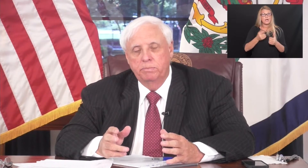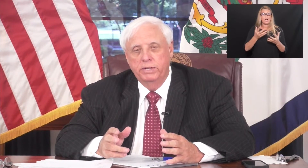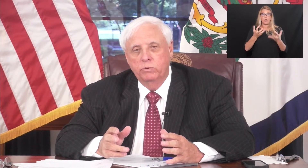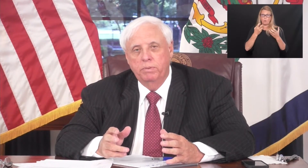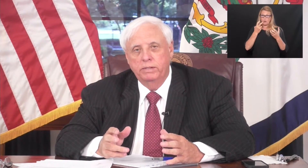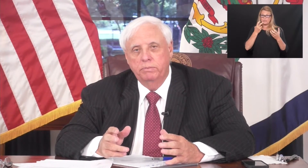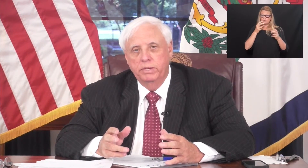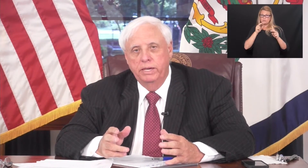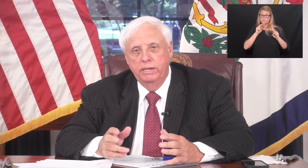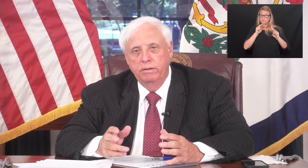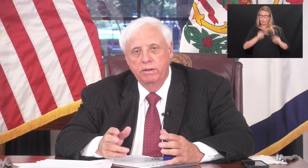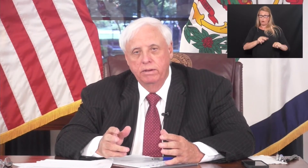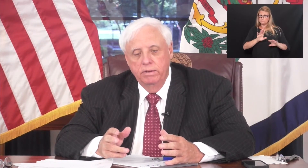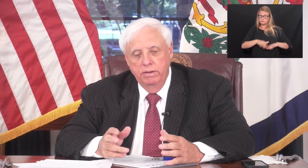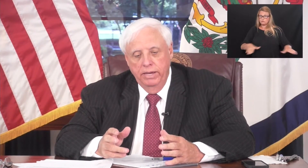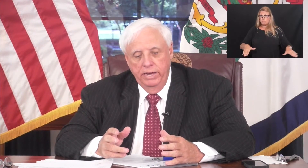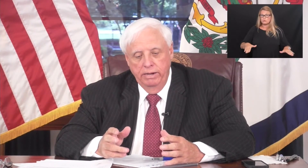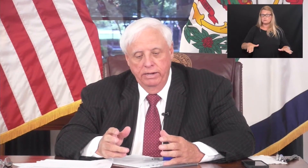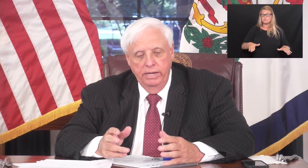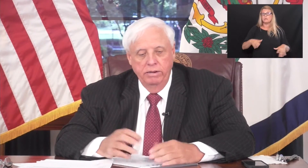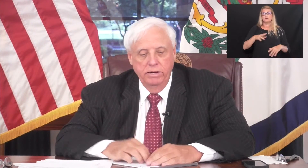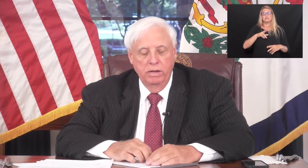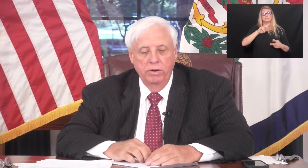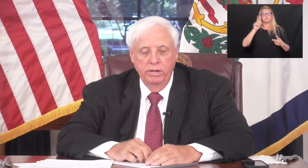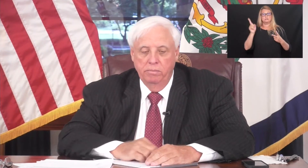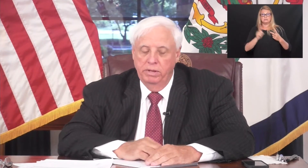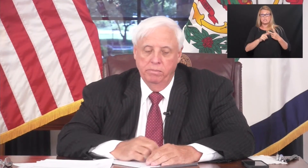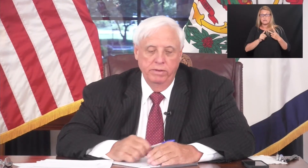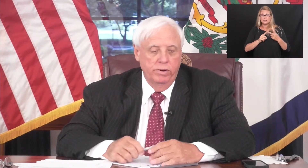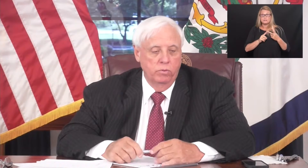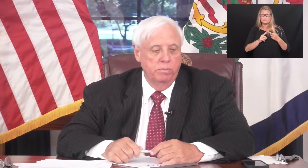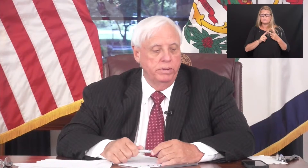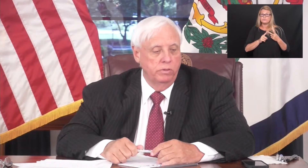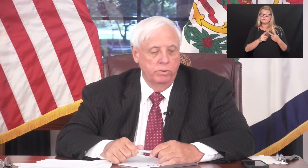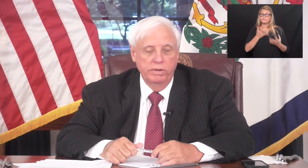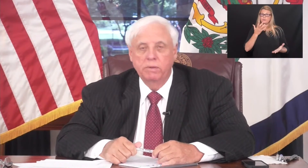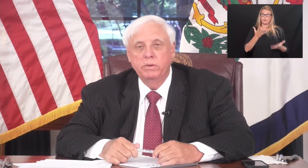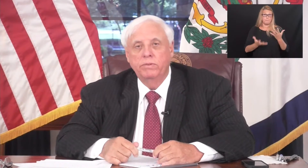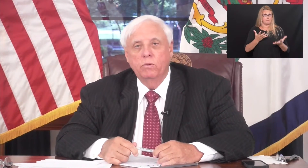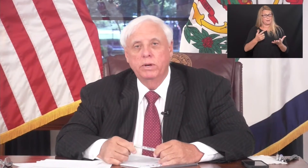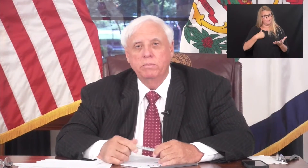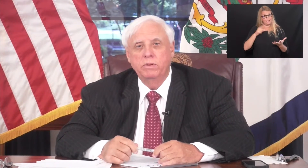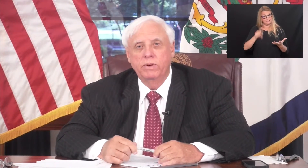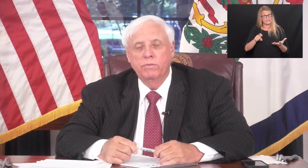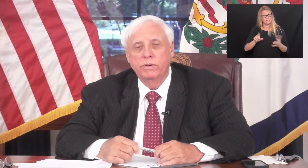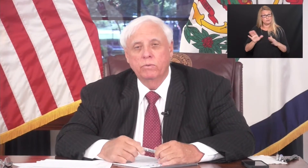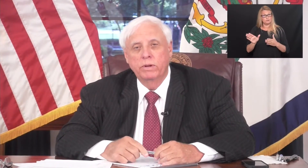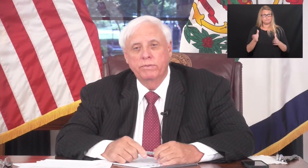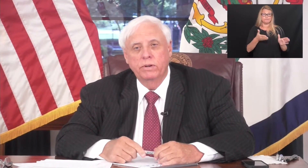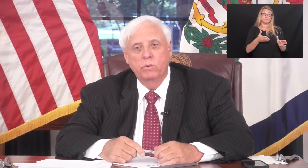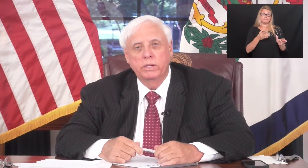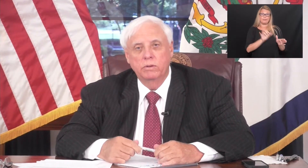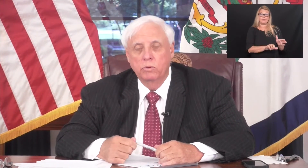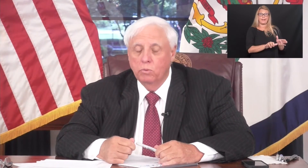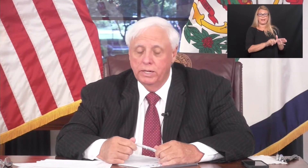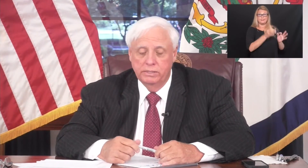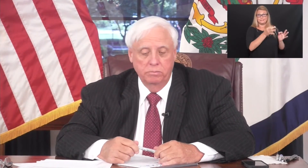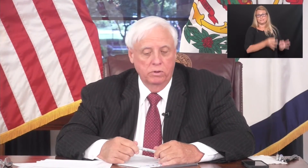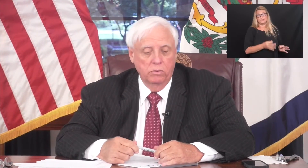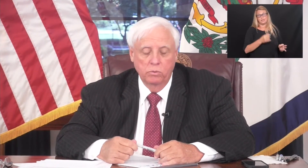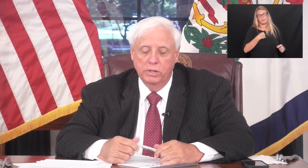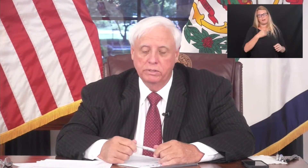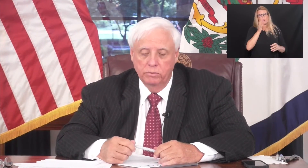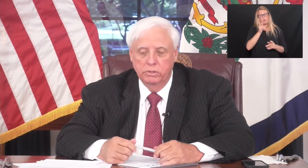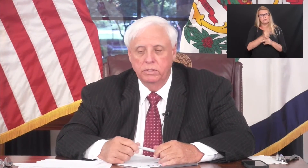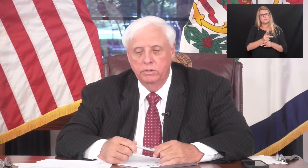kids as best we possibly can. And it may very well be that we've got to move that way and move that way very quickly. We're watching it,